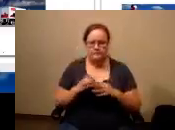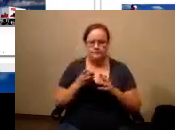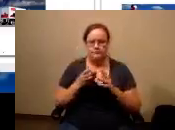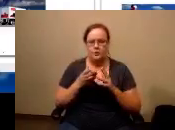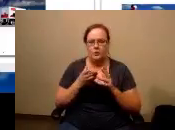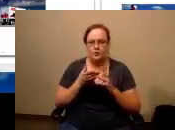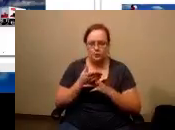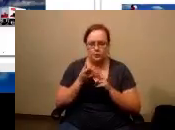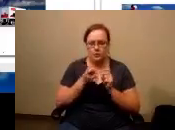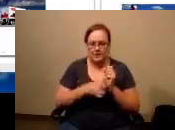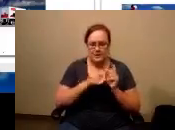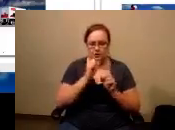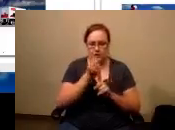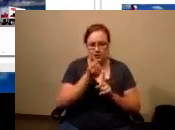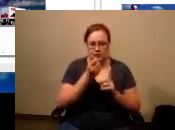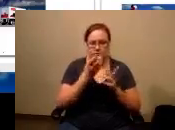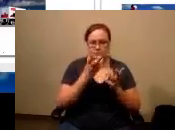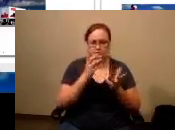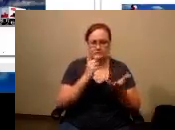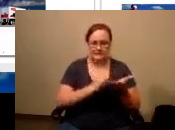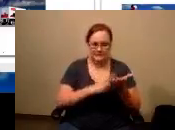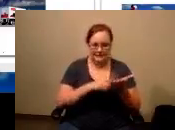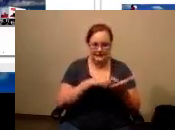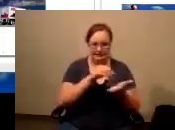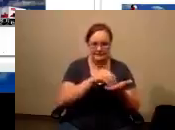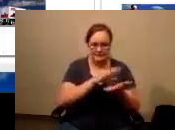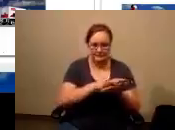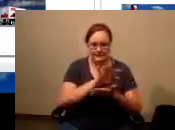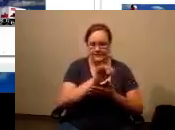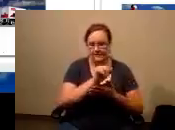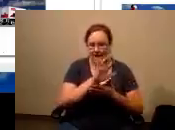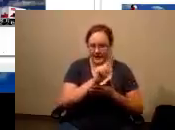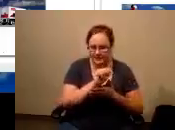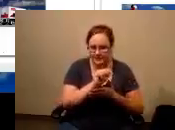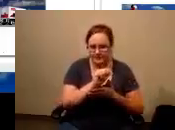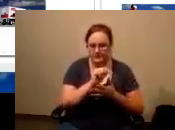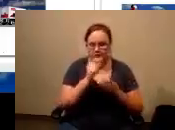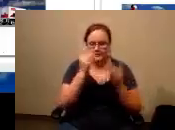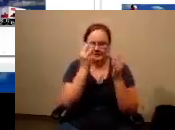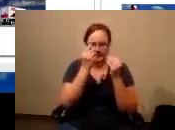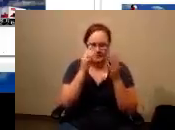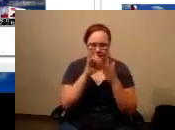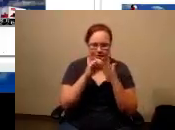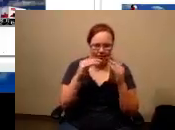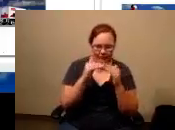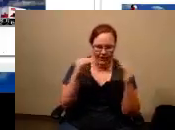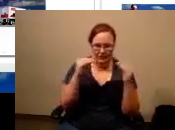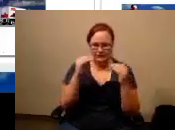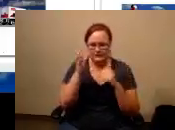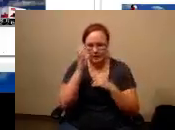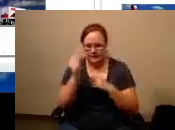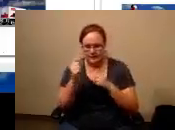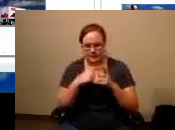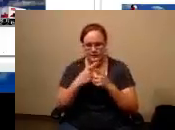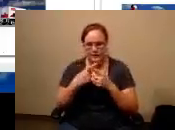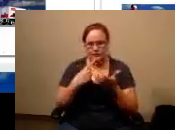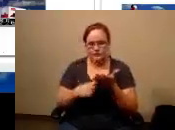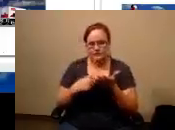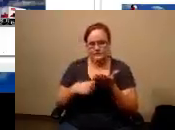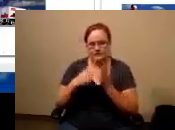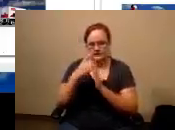scenario, factually talk about it, kind of get you to thinking about it in terms of fairness and common sense, and then we'll go through the